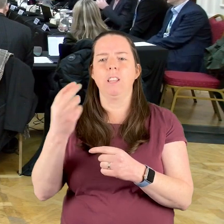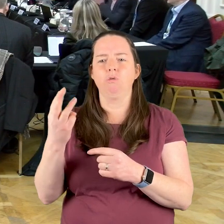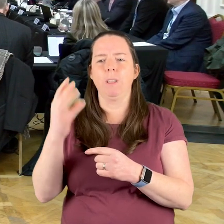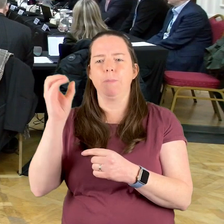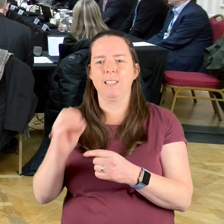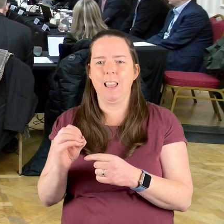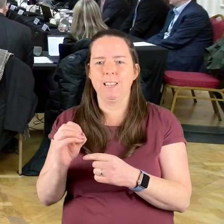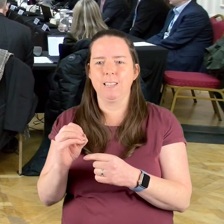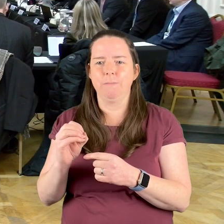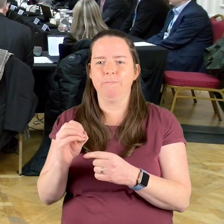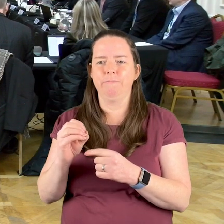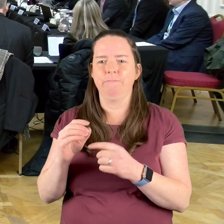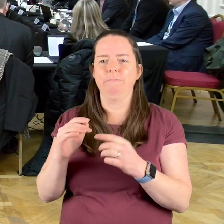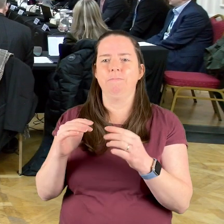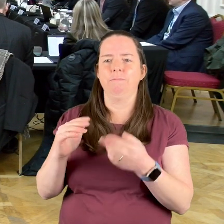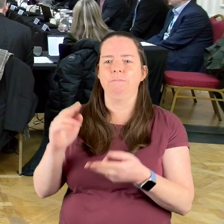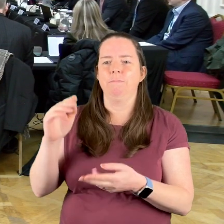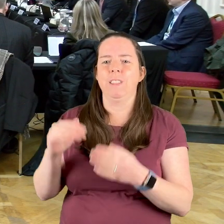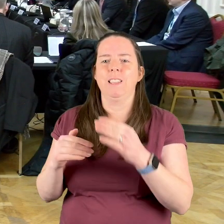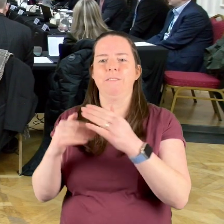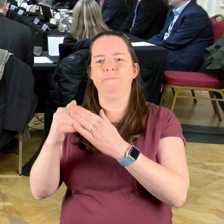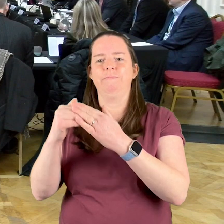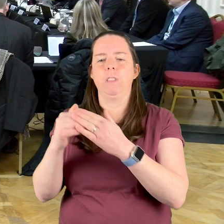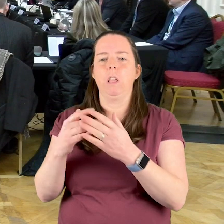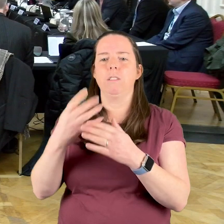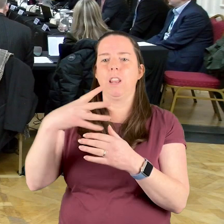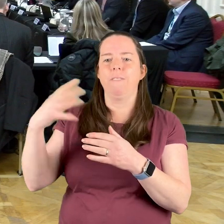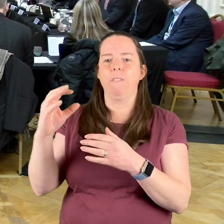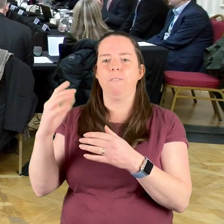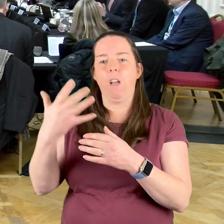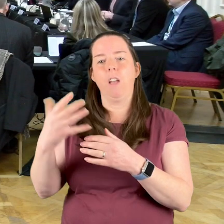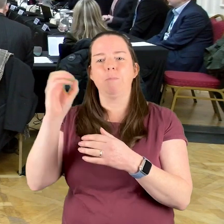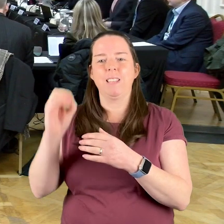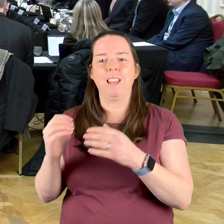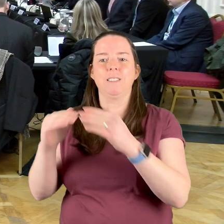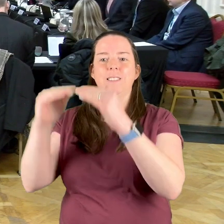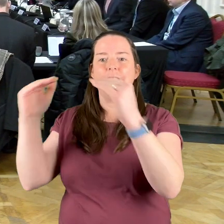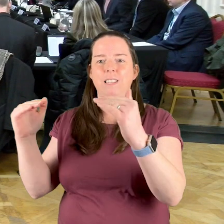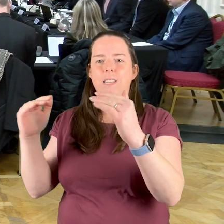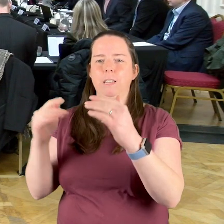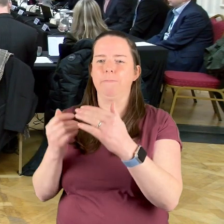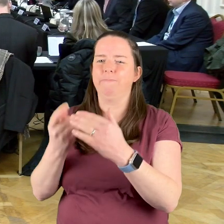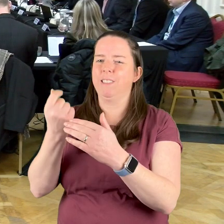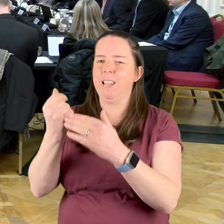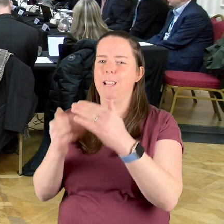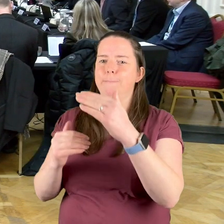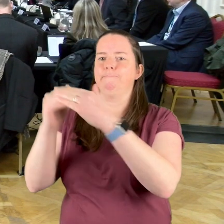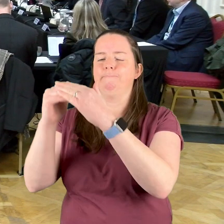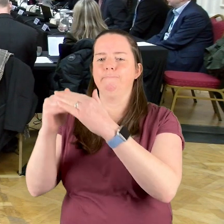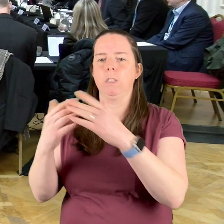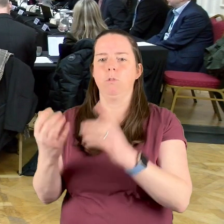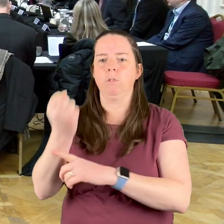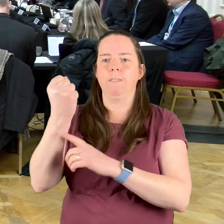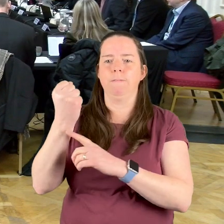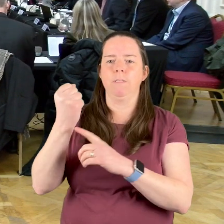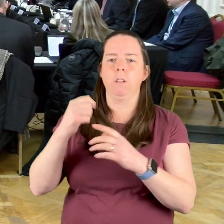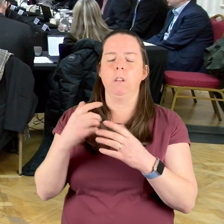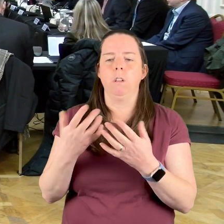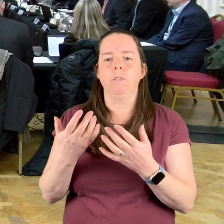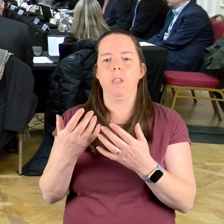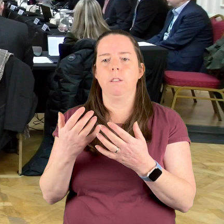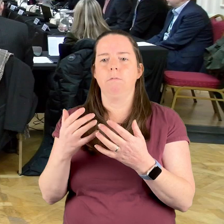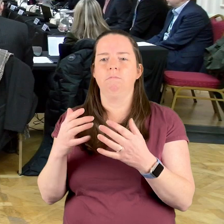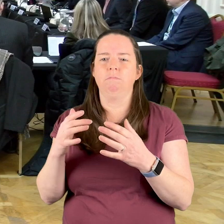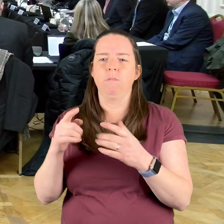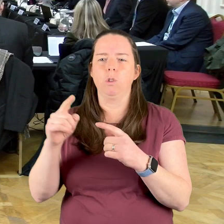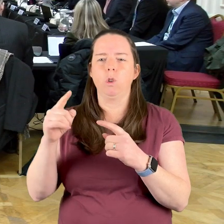95% standard, and early intervention in psychosis after going through a rather tricky period earlier in the year, again recovering